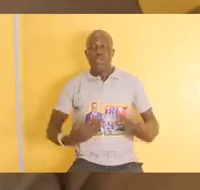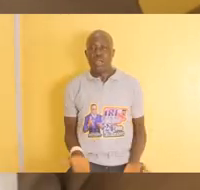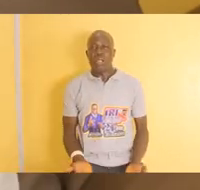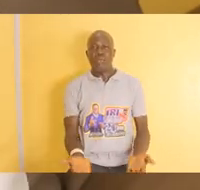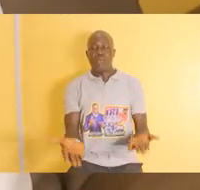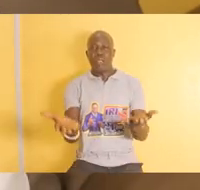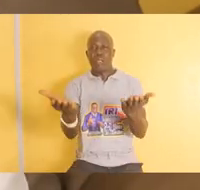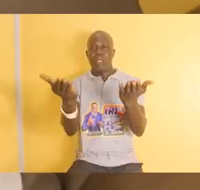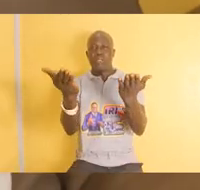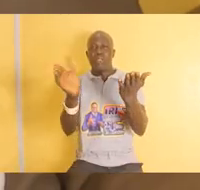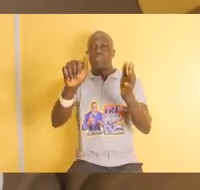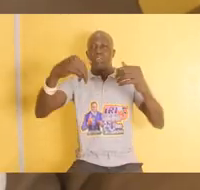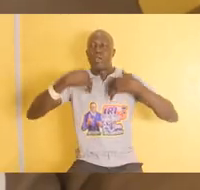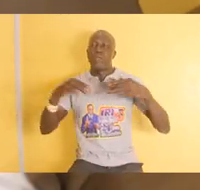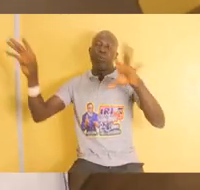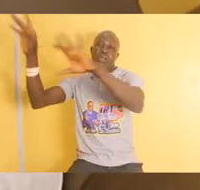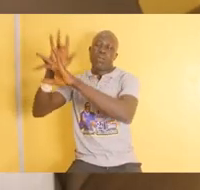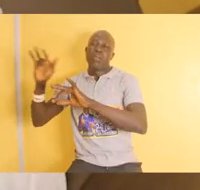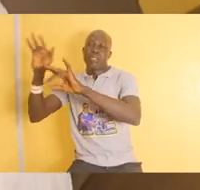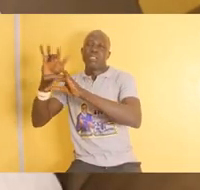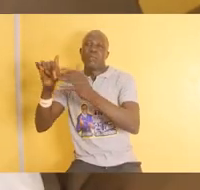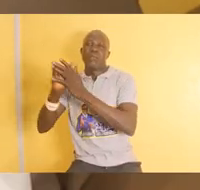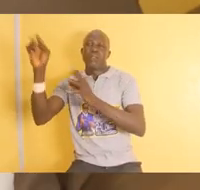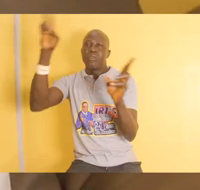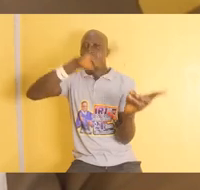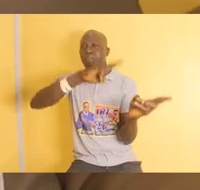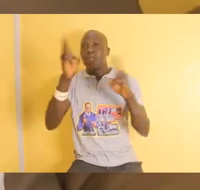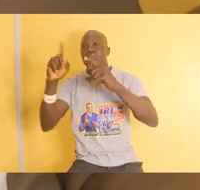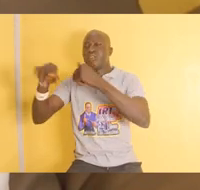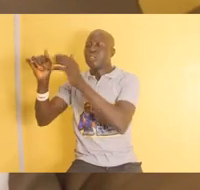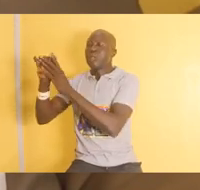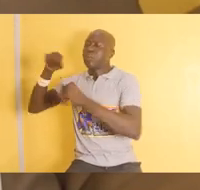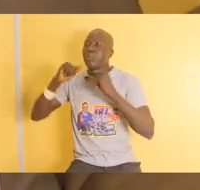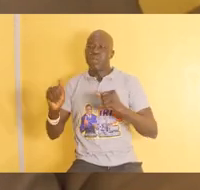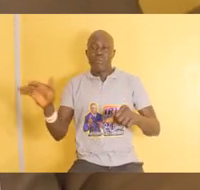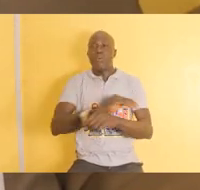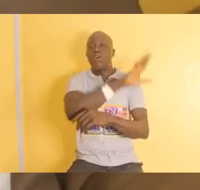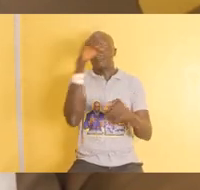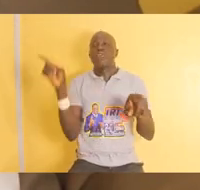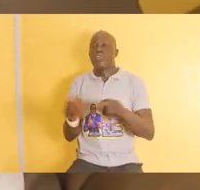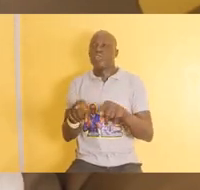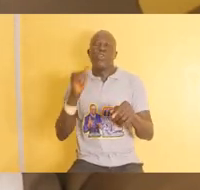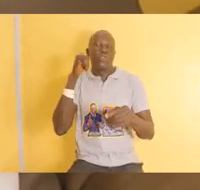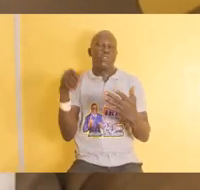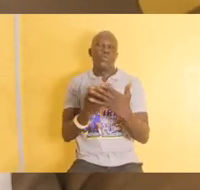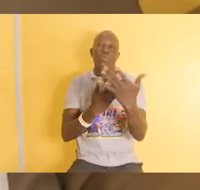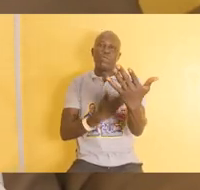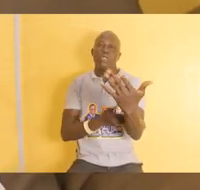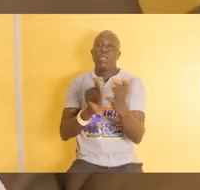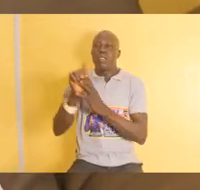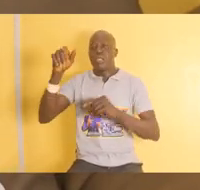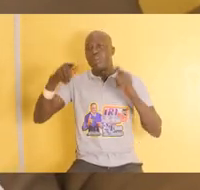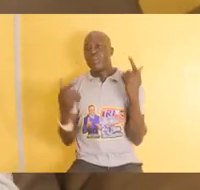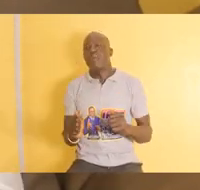day. Amen. Wari anoba. Amen. Oru ne umani agbara. Bakana, aro ne,